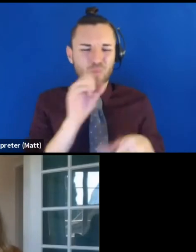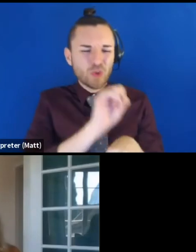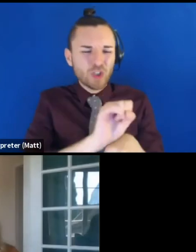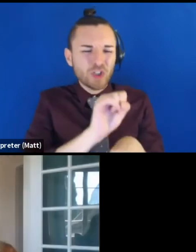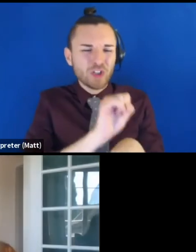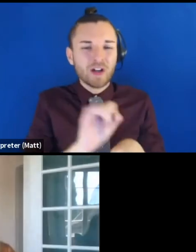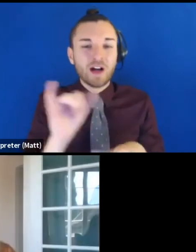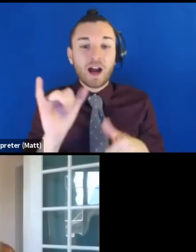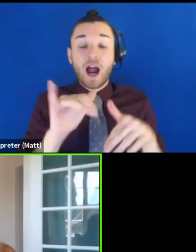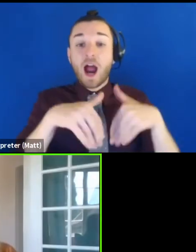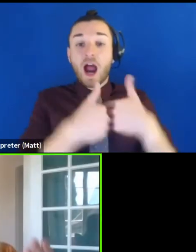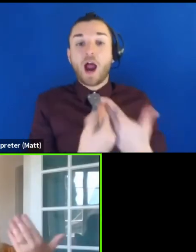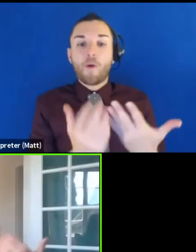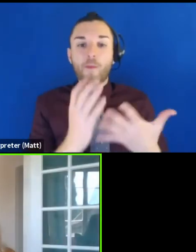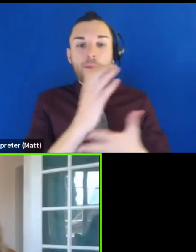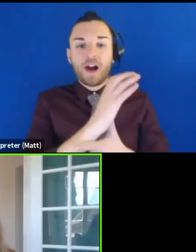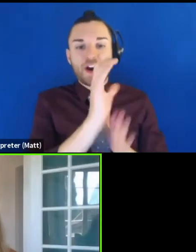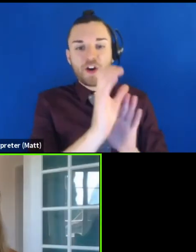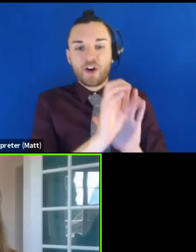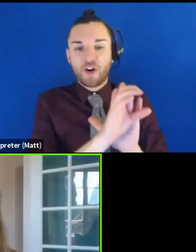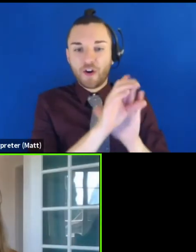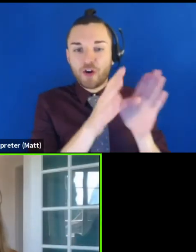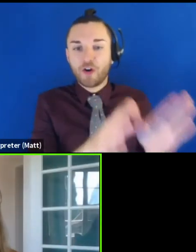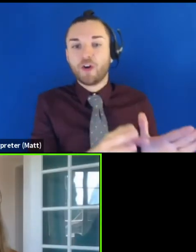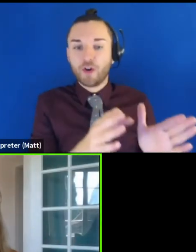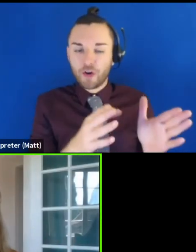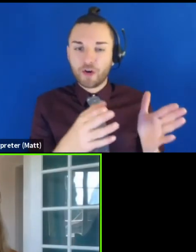protagonists get drawn and